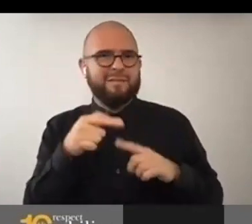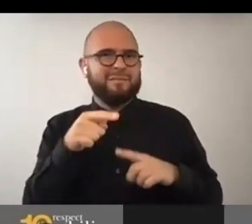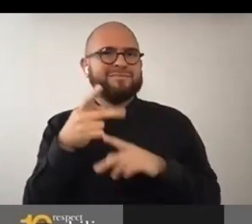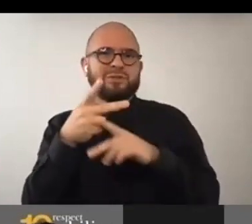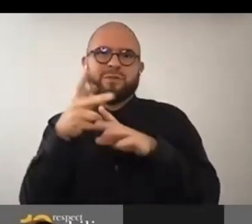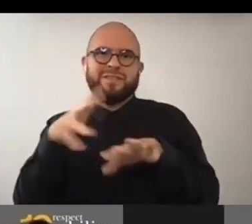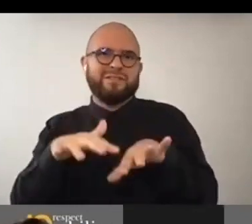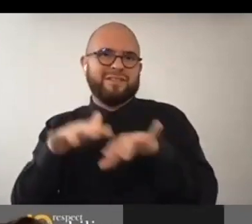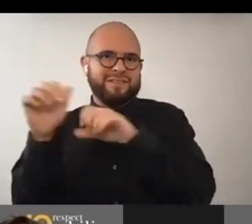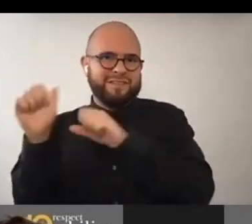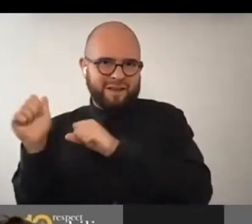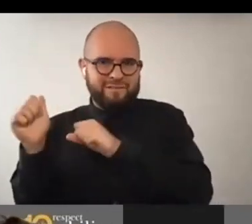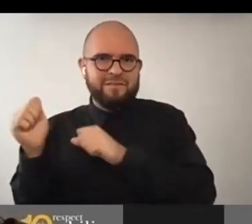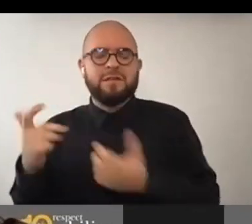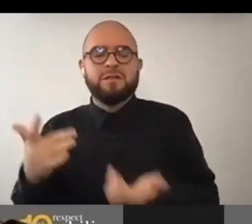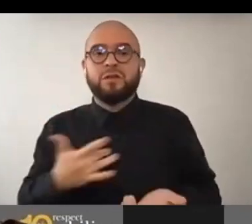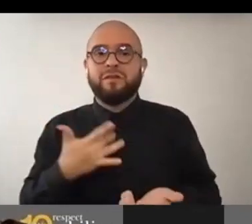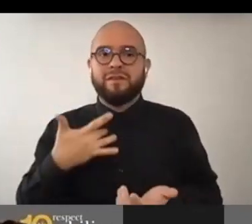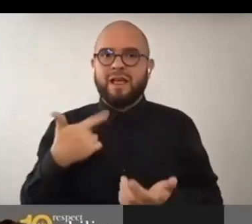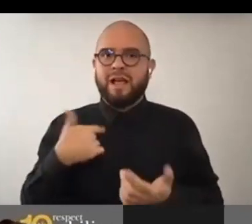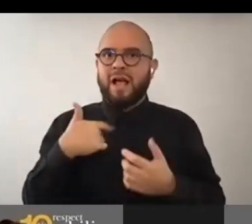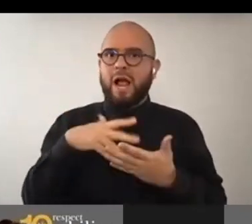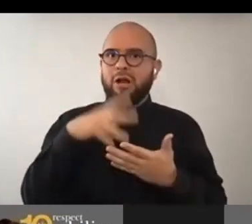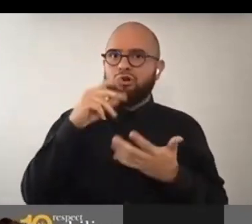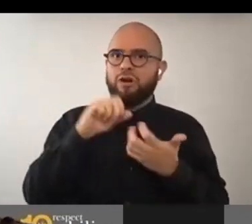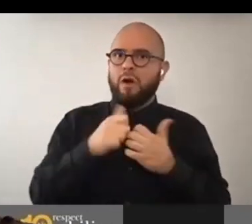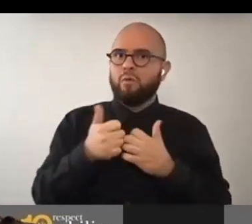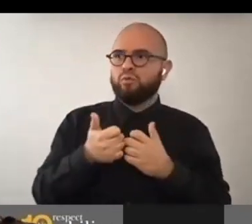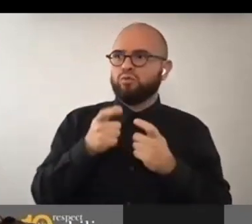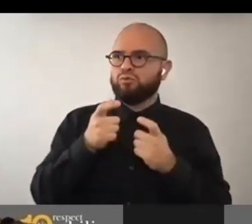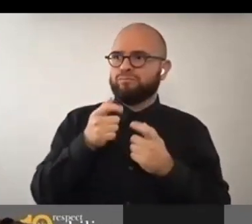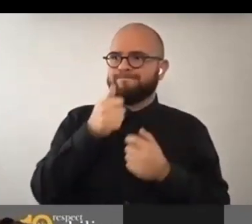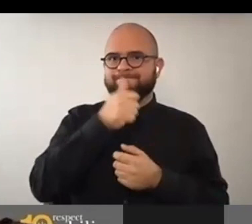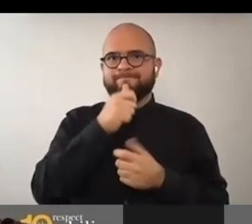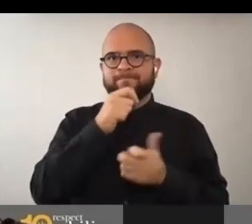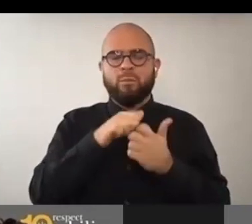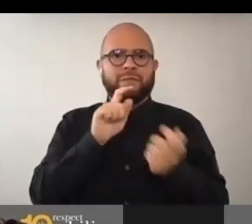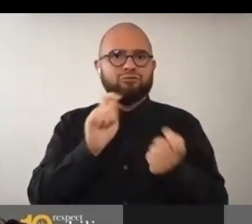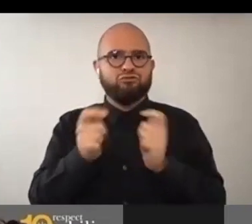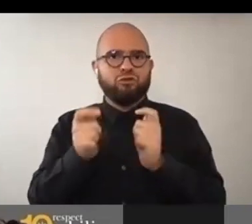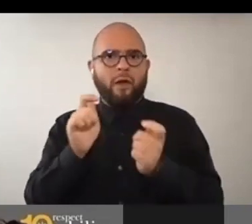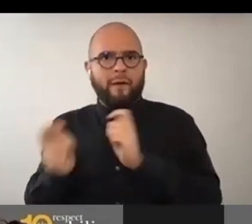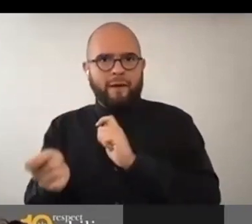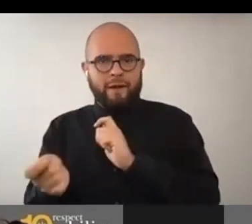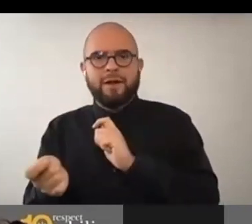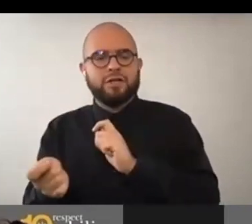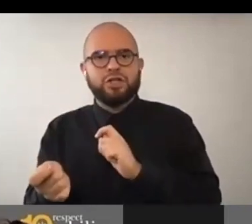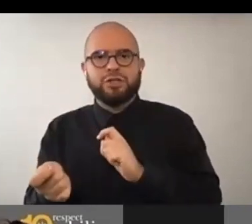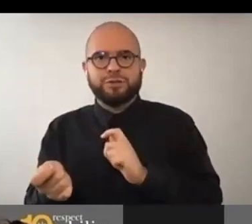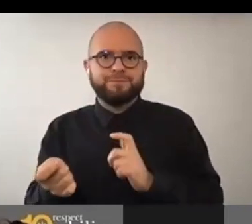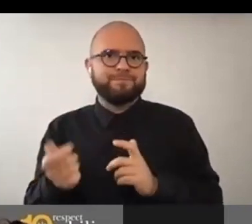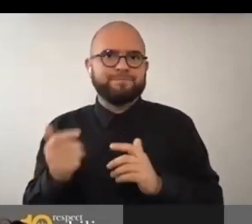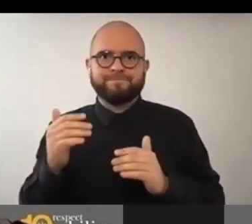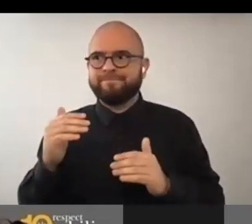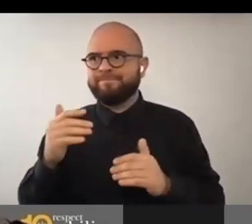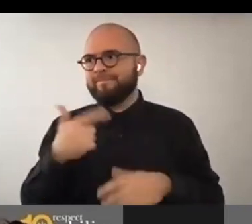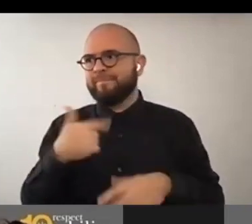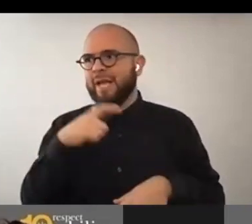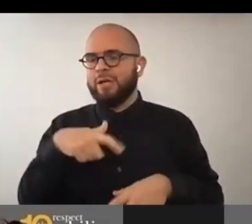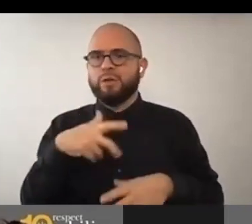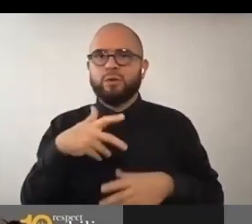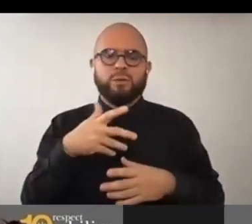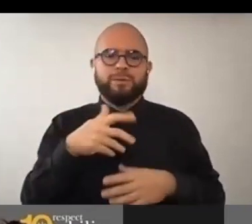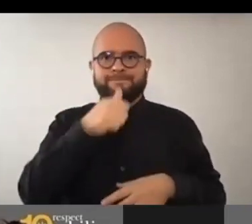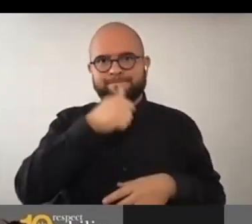ability to deal with change and just balancing different priorities and both the administrative side and